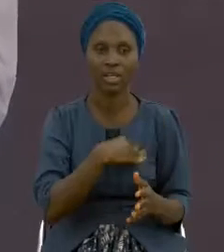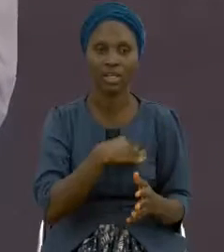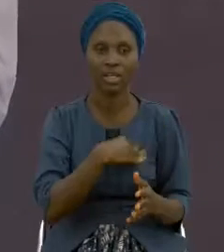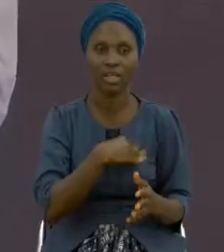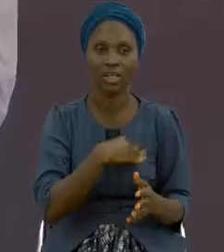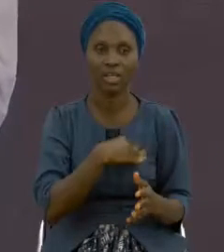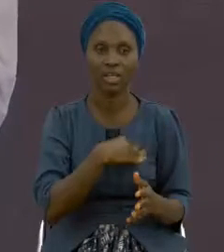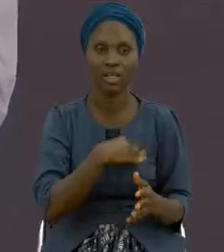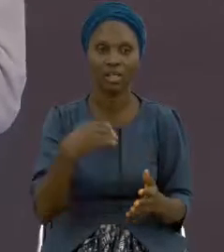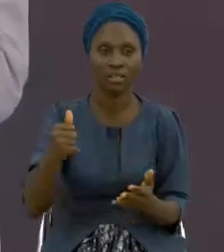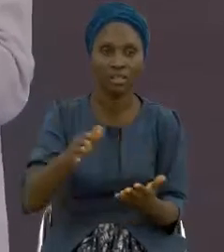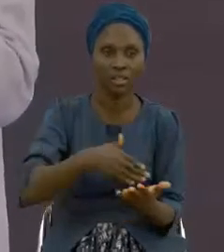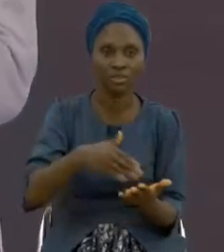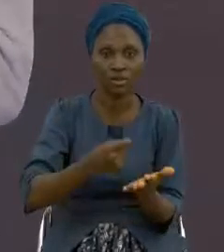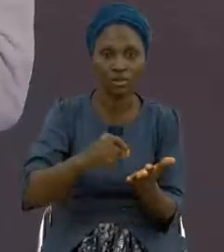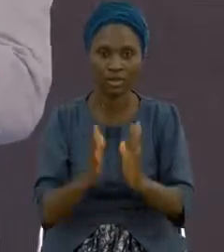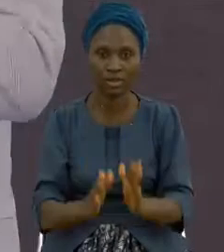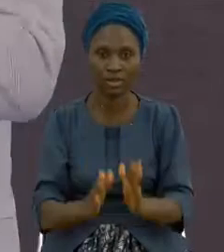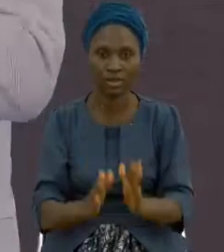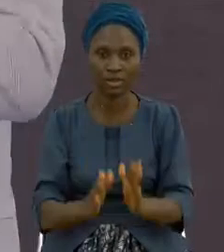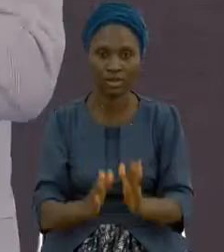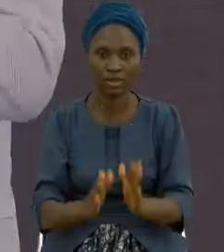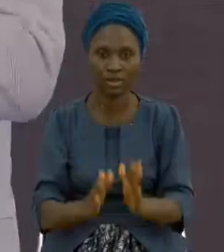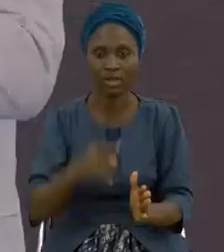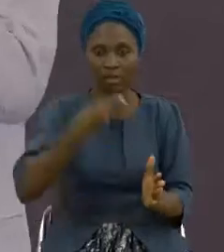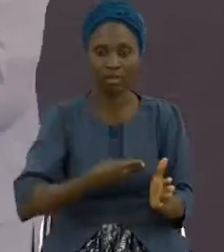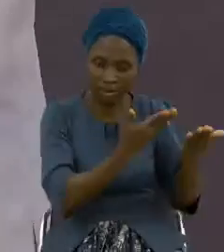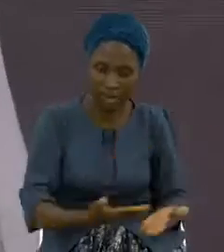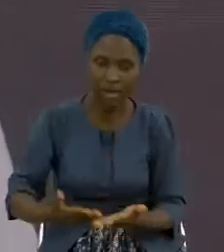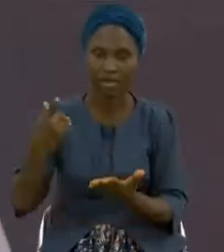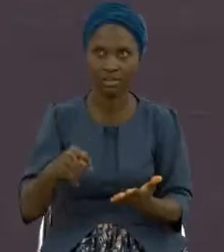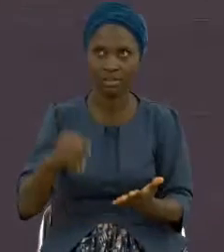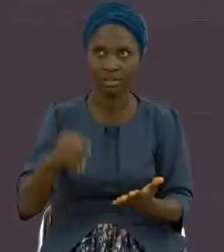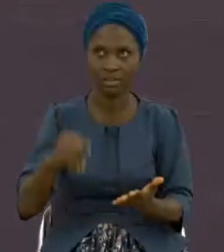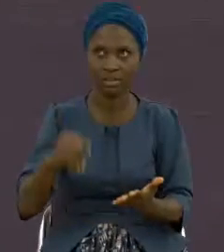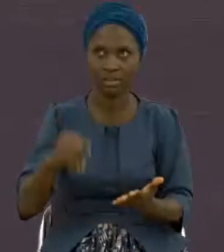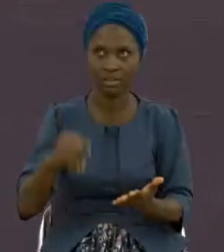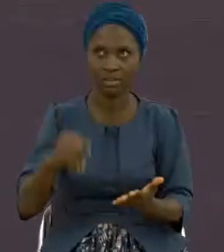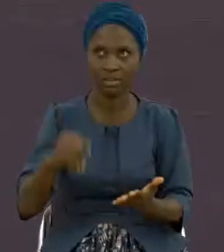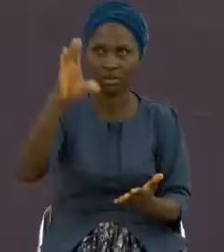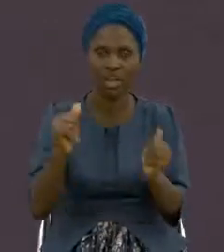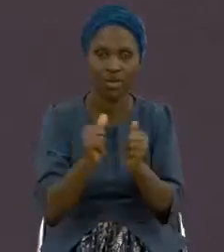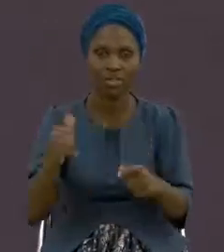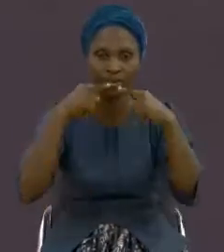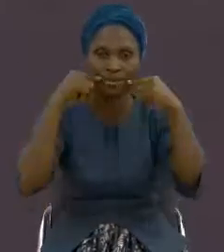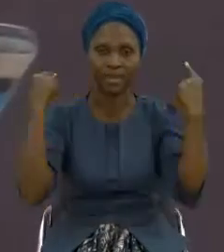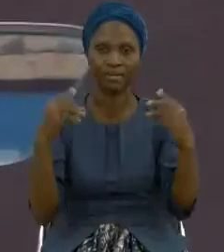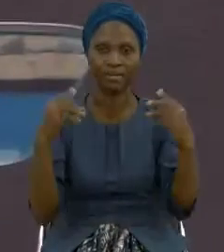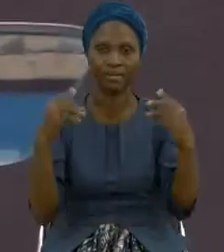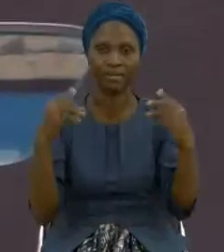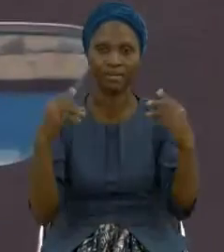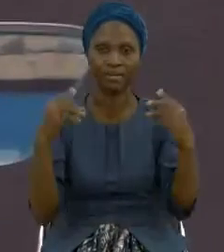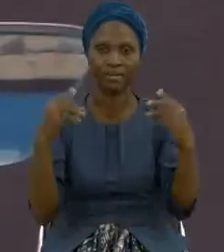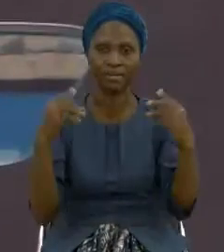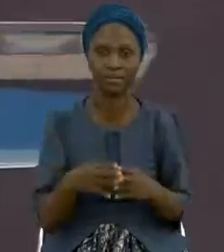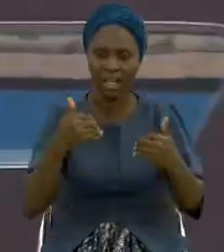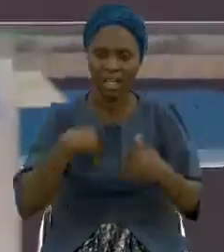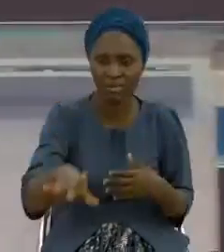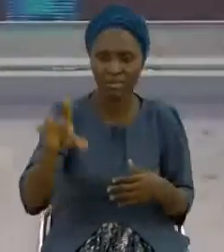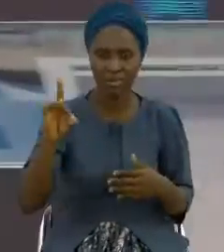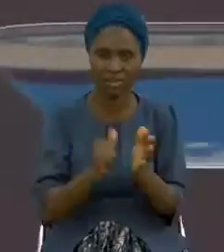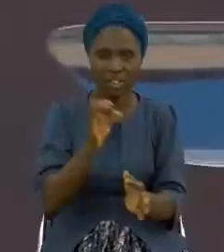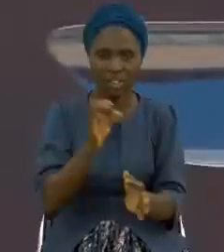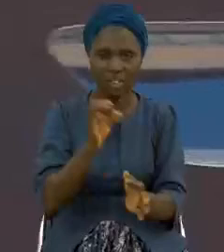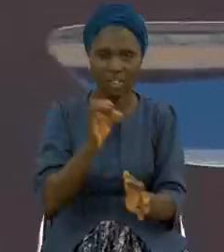cross with a smile. Have you discovered, if you have any cross and you're carrying that cross, and you